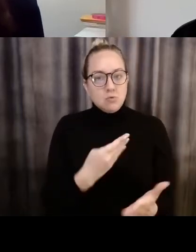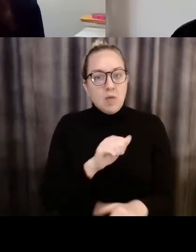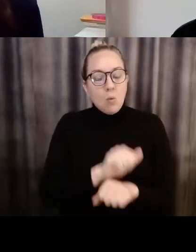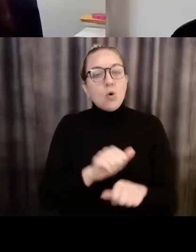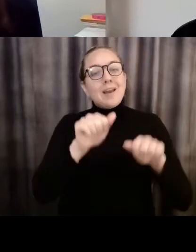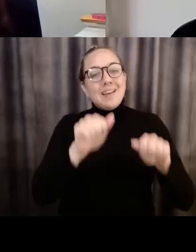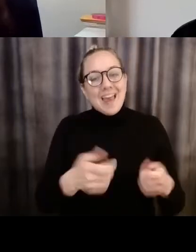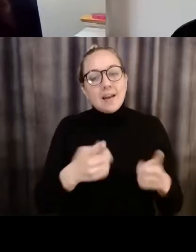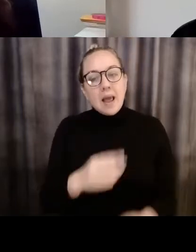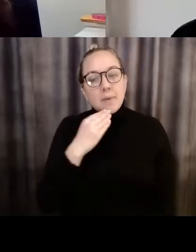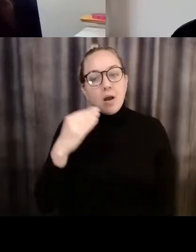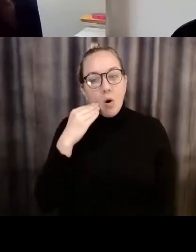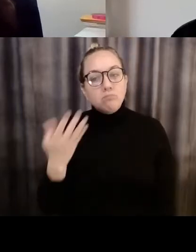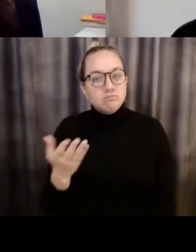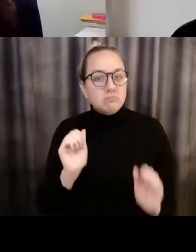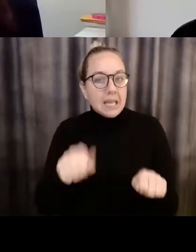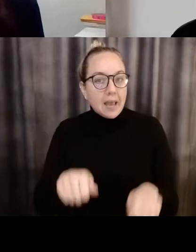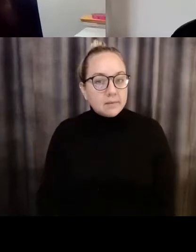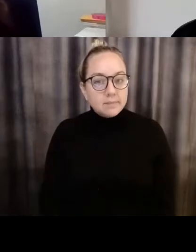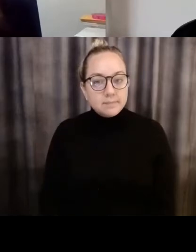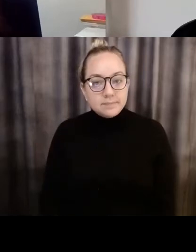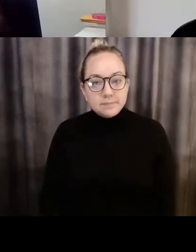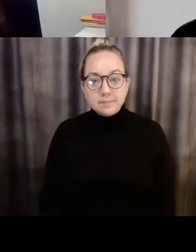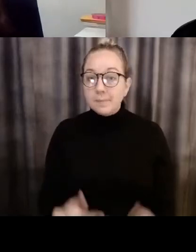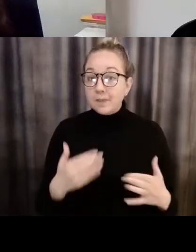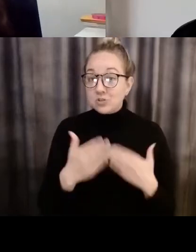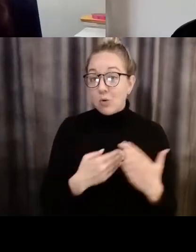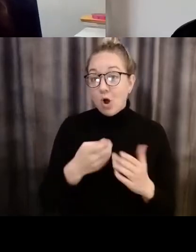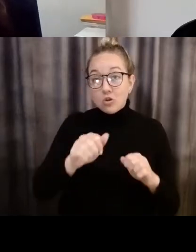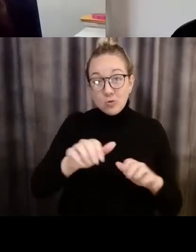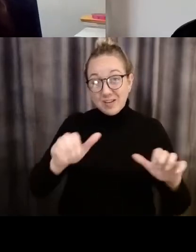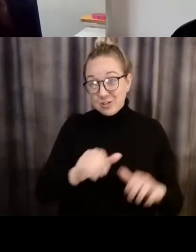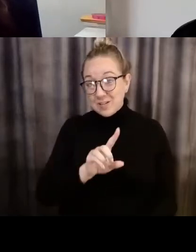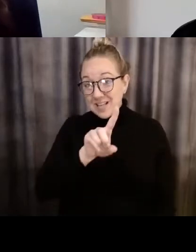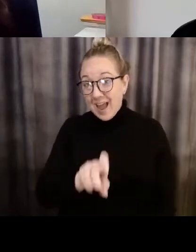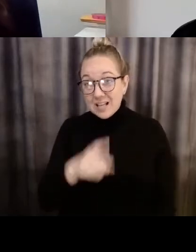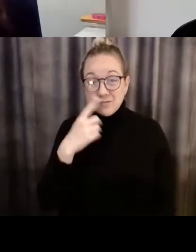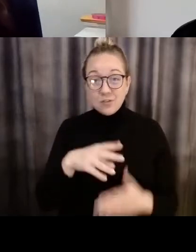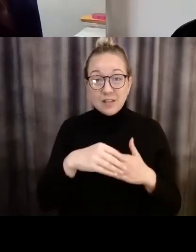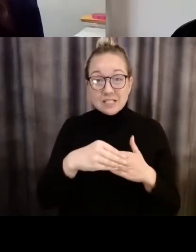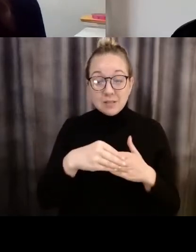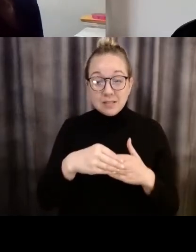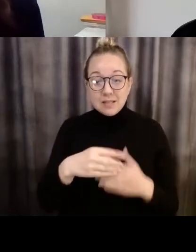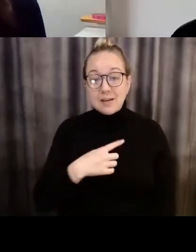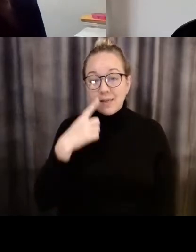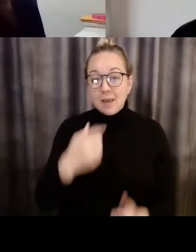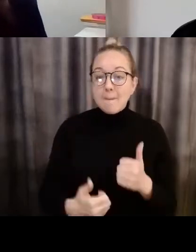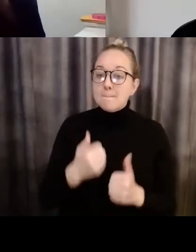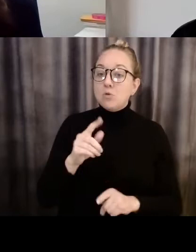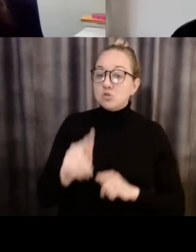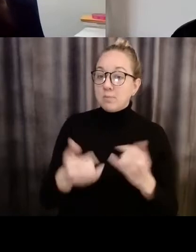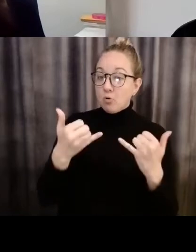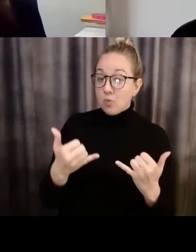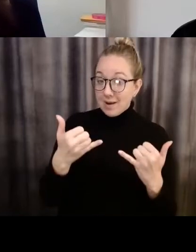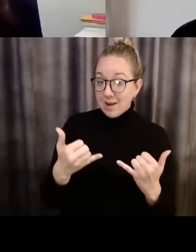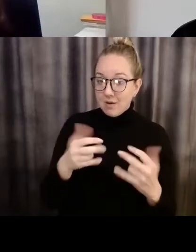get done from home. So all you can do is ask, right? And I think most people right now, again, whether